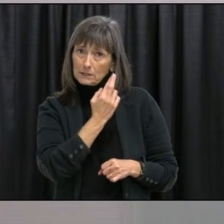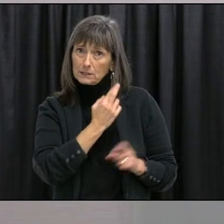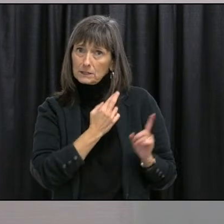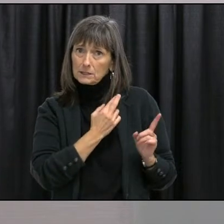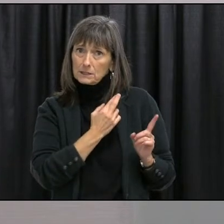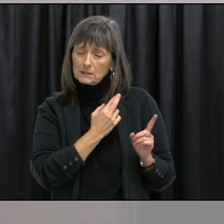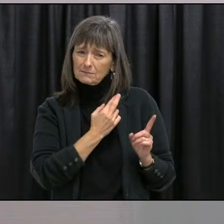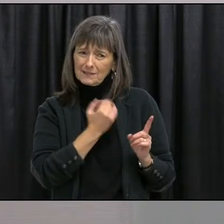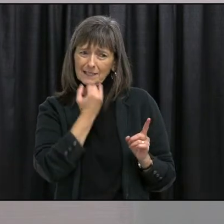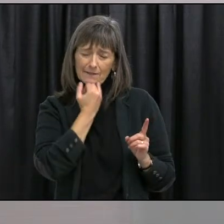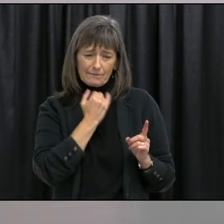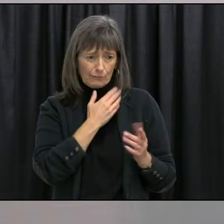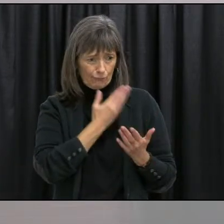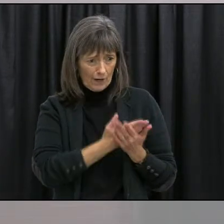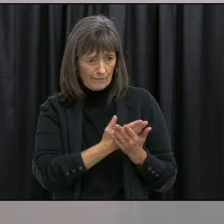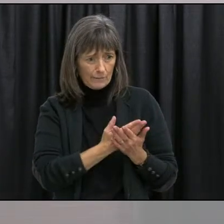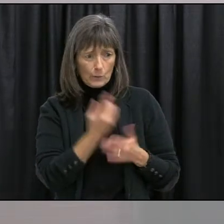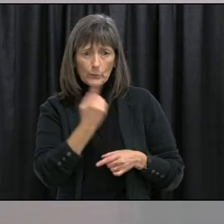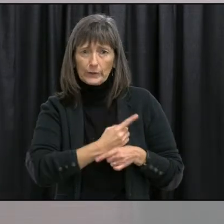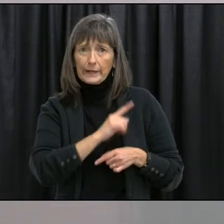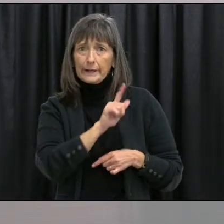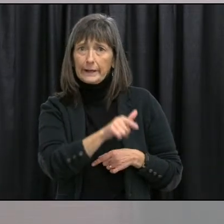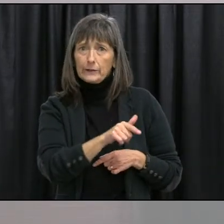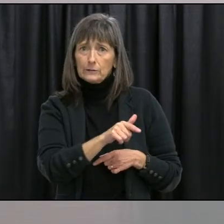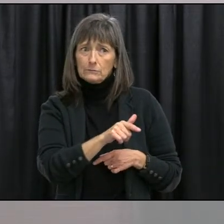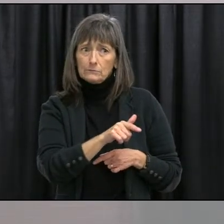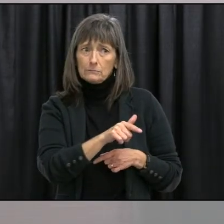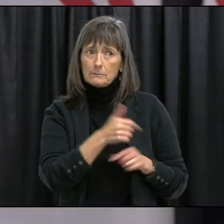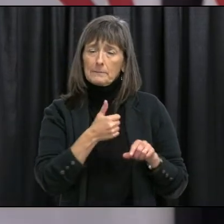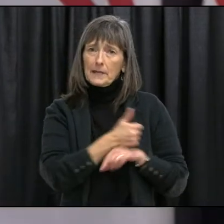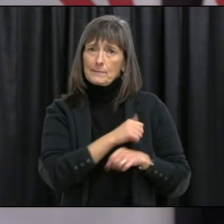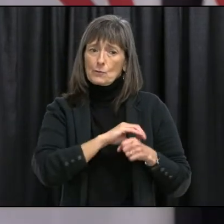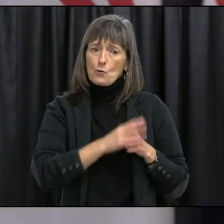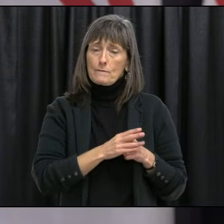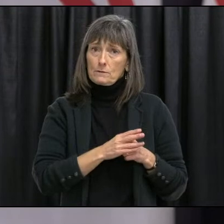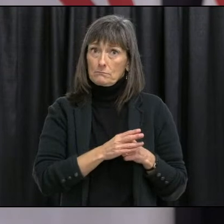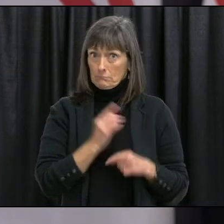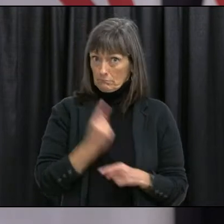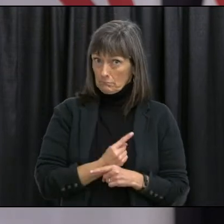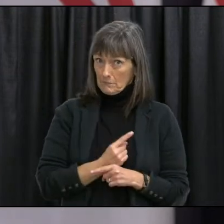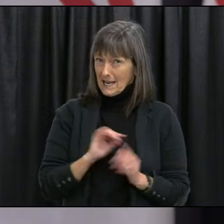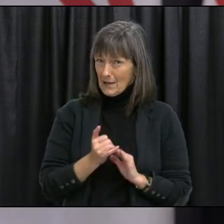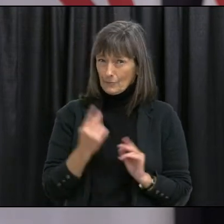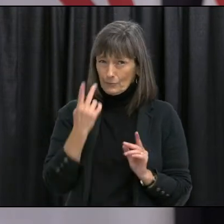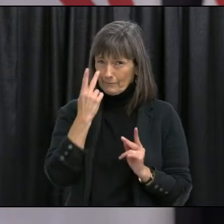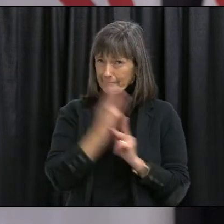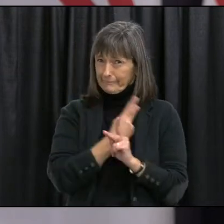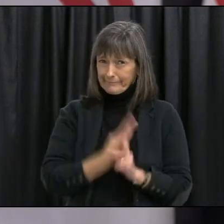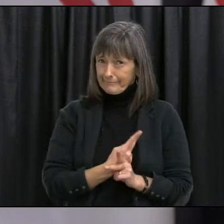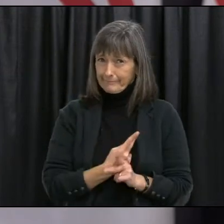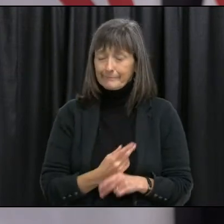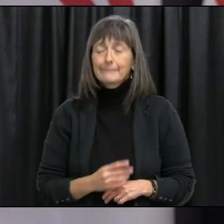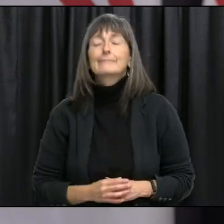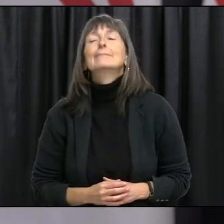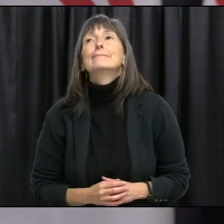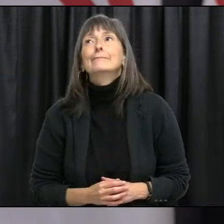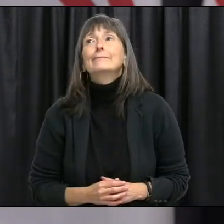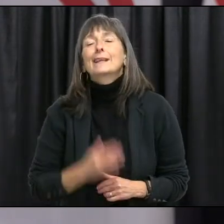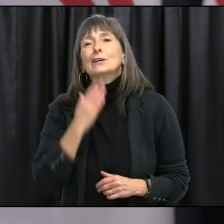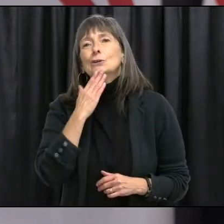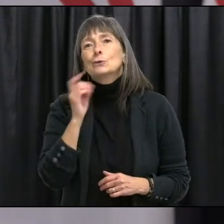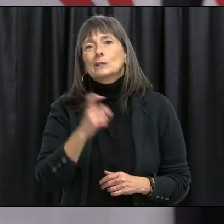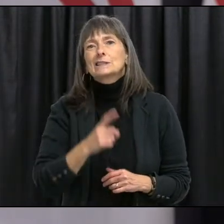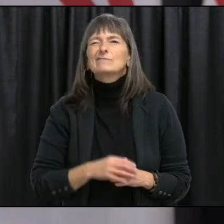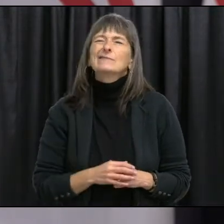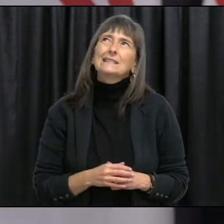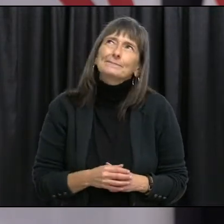a day later was actually a result of COVID-19. Certainly, that's a very good question, and it's somewhat slightly academic